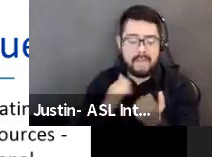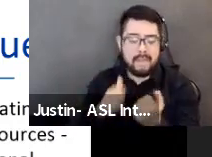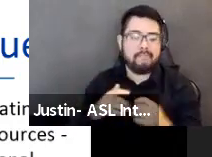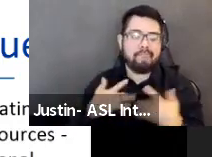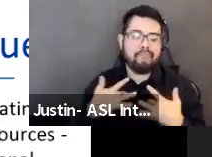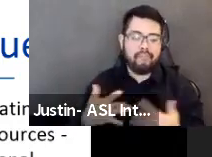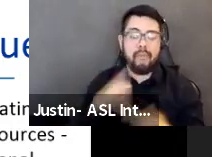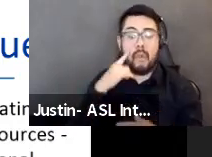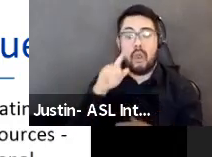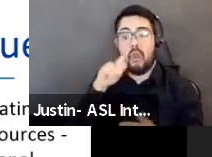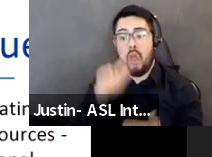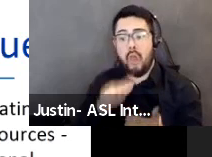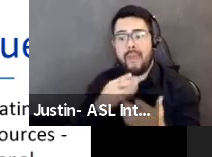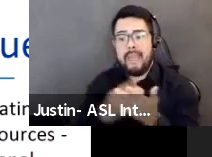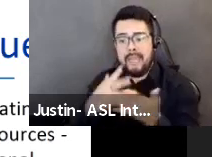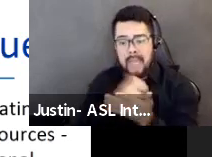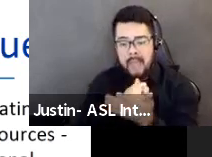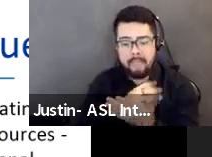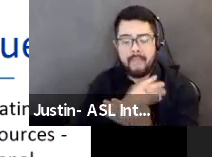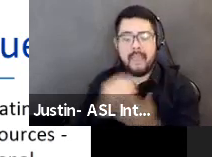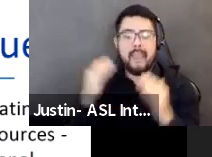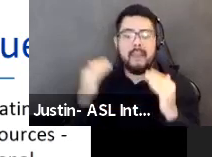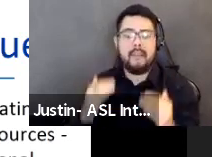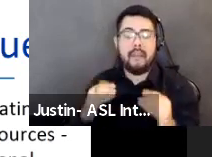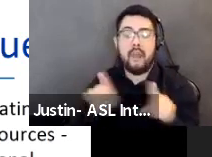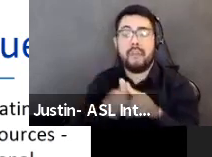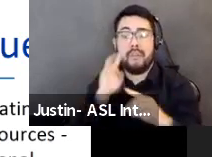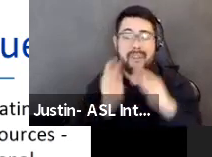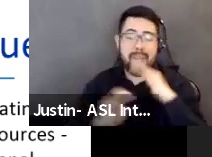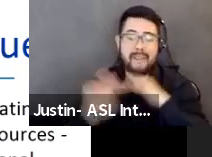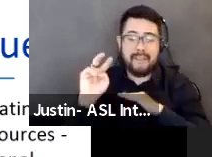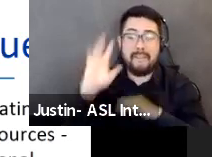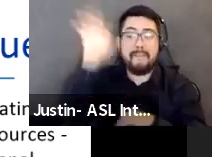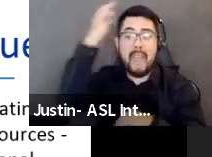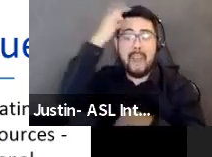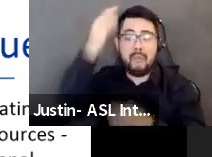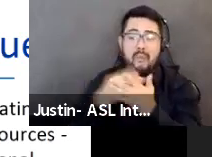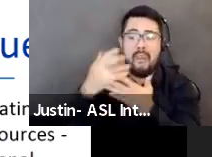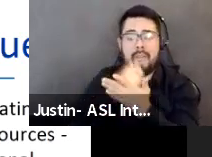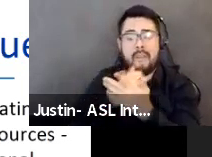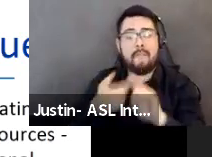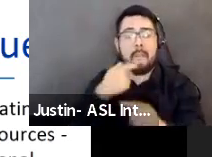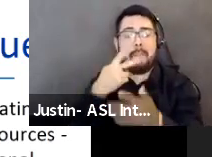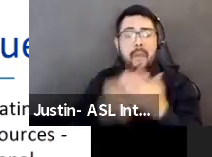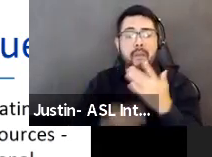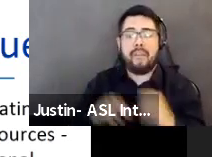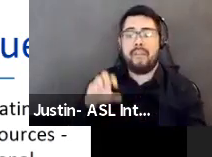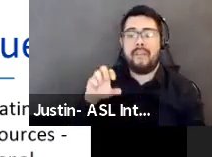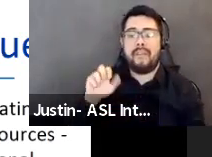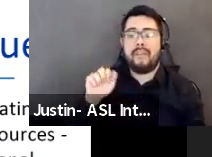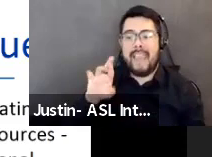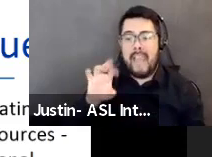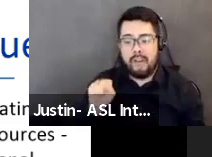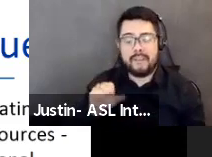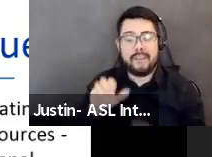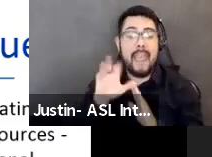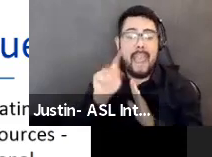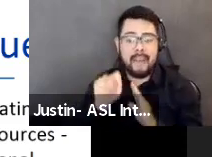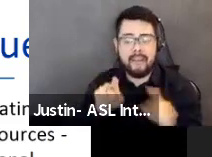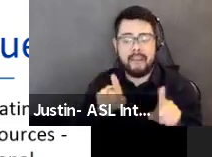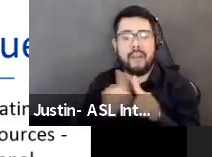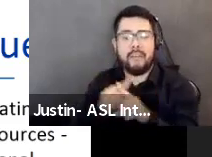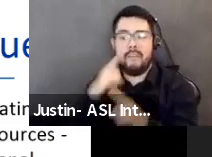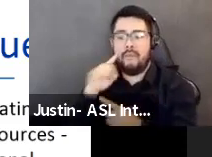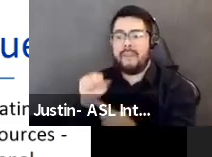students and the anticipated federal federal revenues both under the committed cares act and the anticipated additional